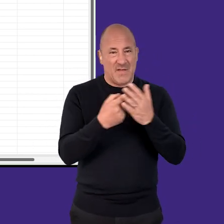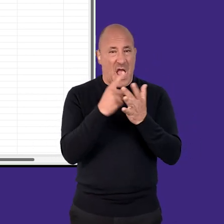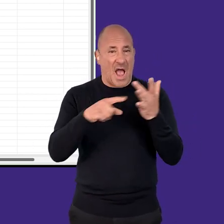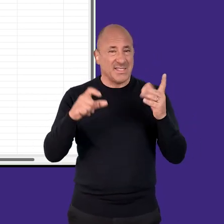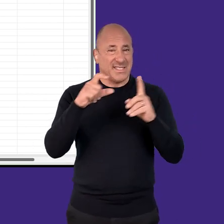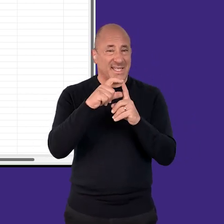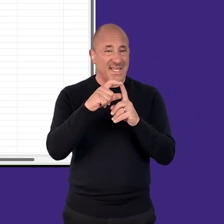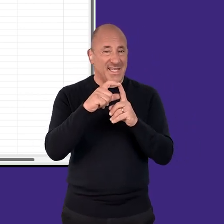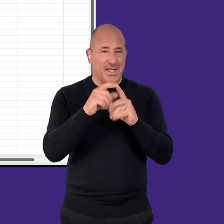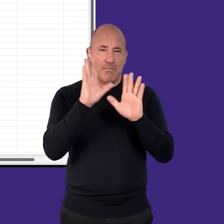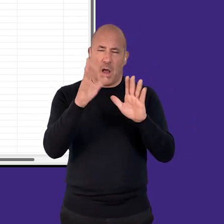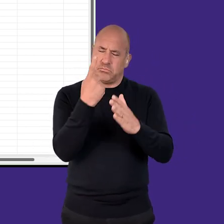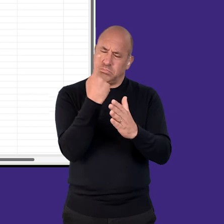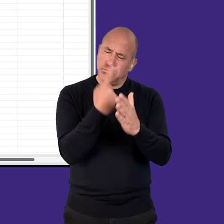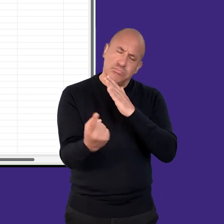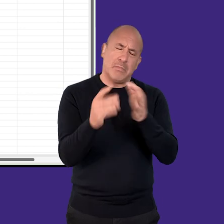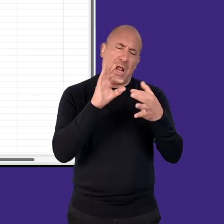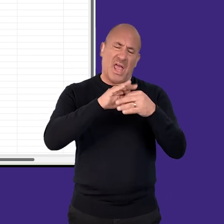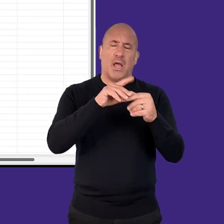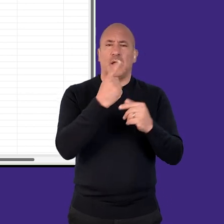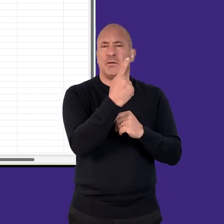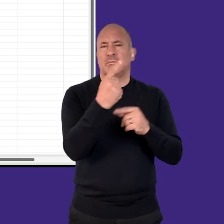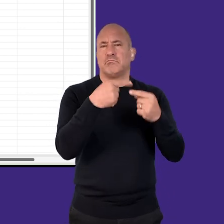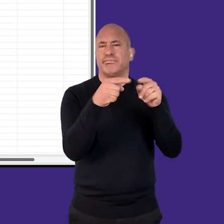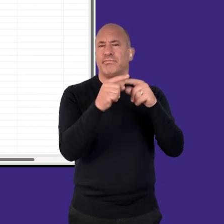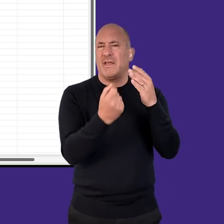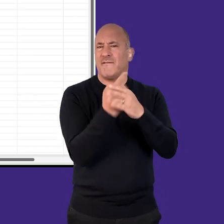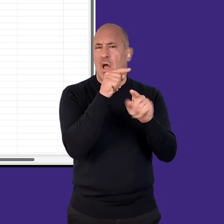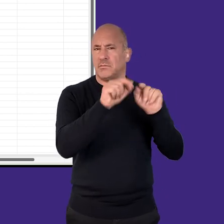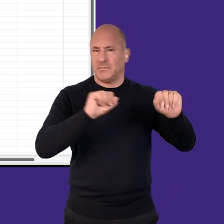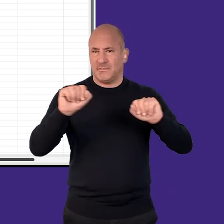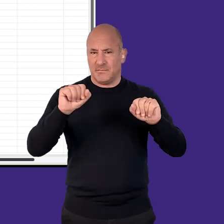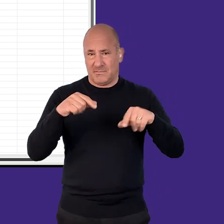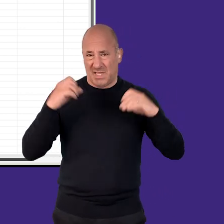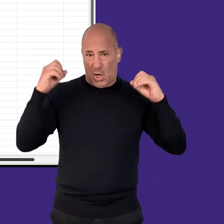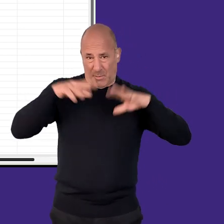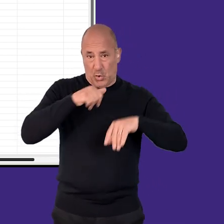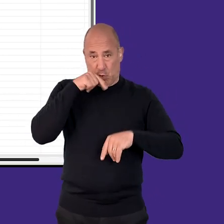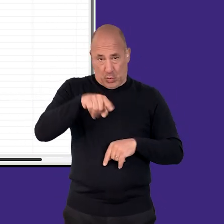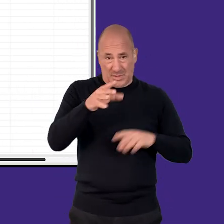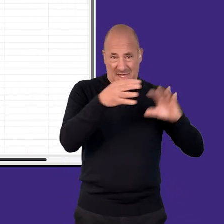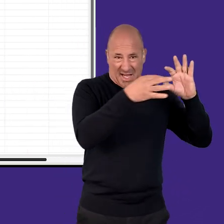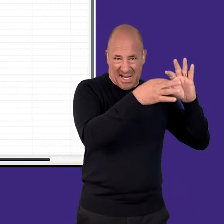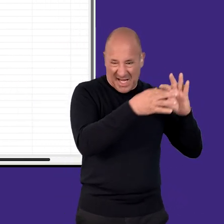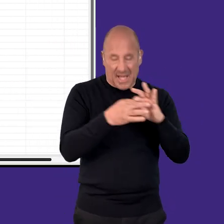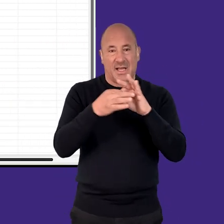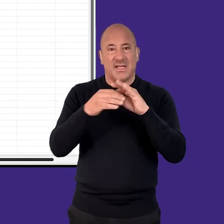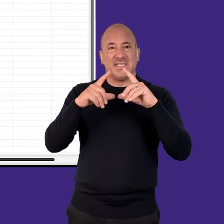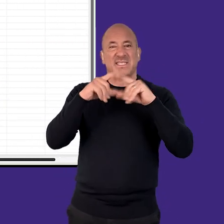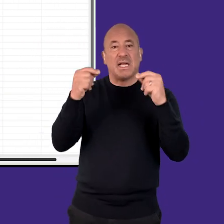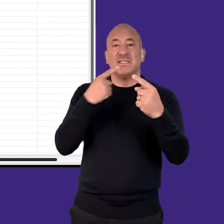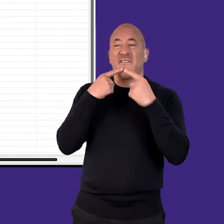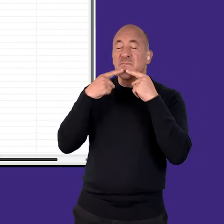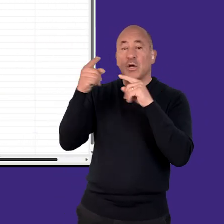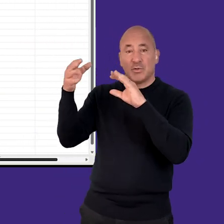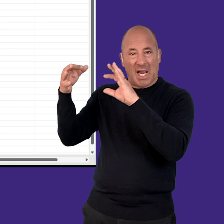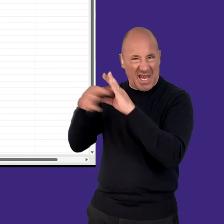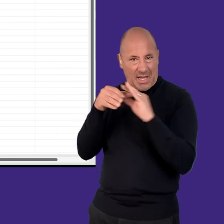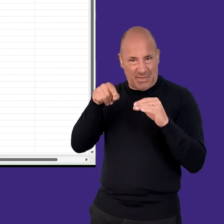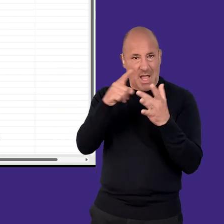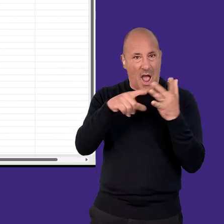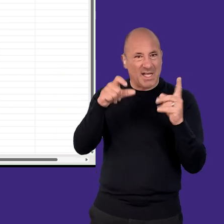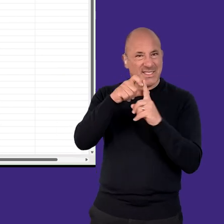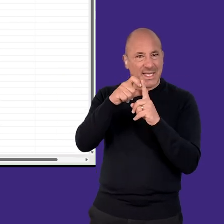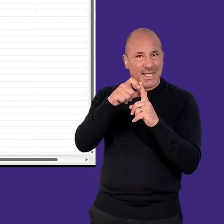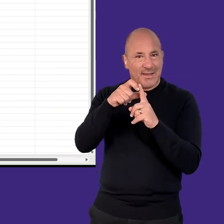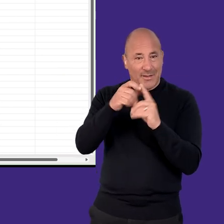your event ID, which must be unique to each event. Illuminate will use this to link your ticketing data to the event